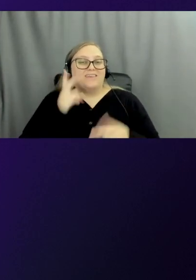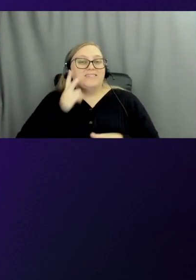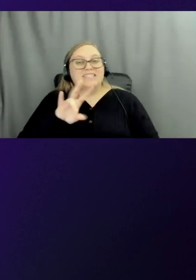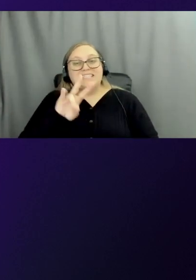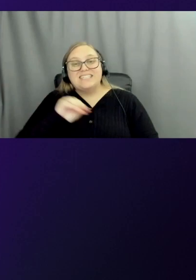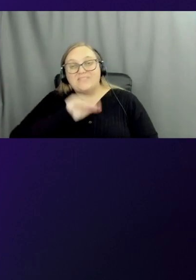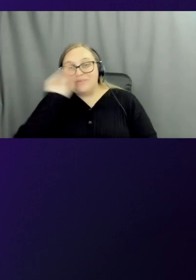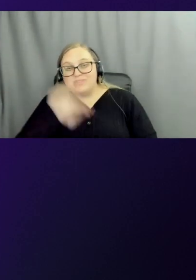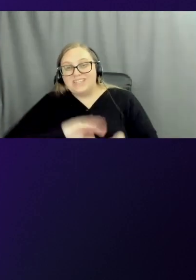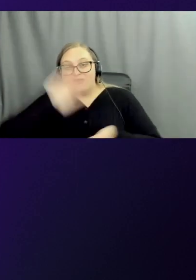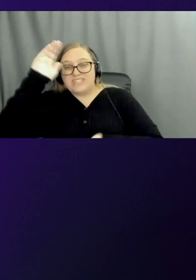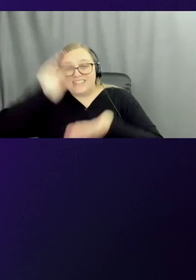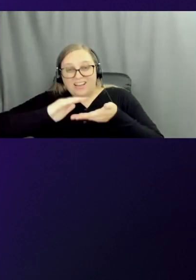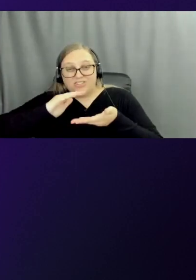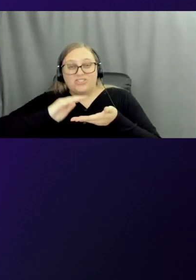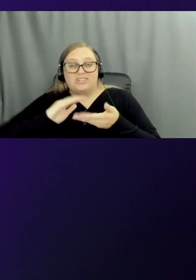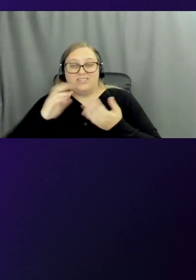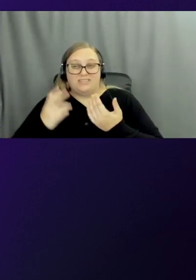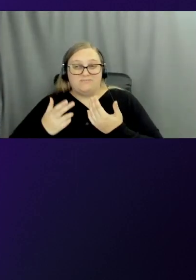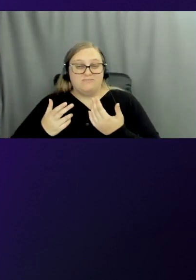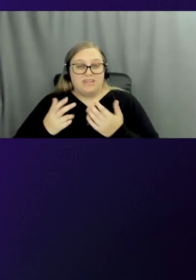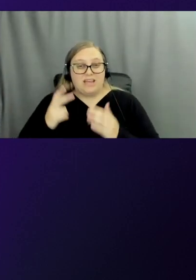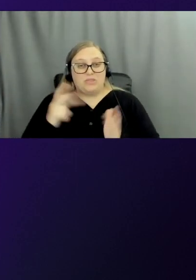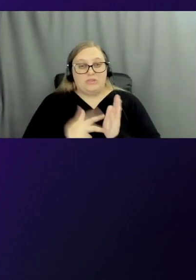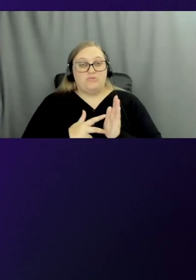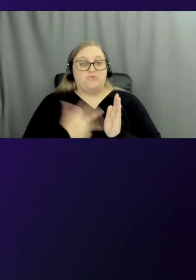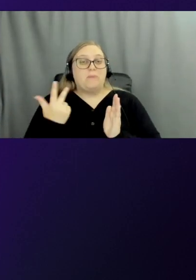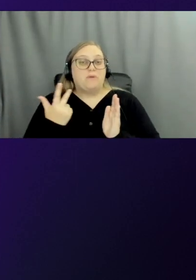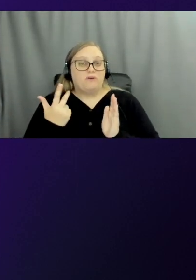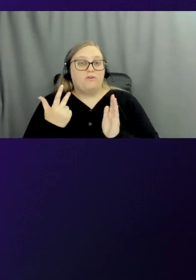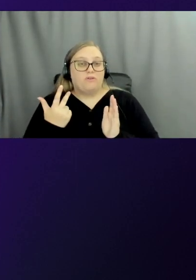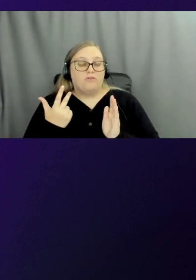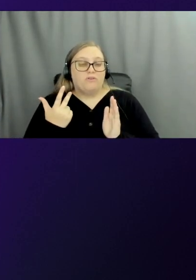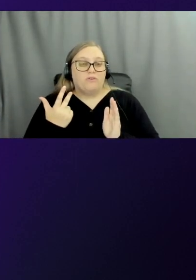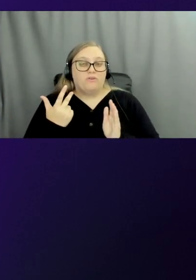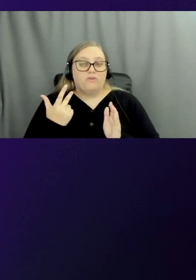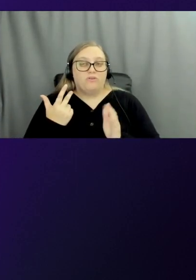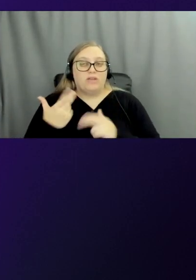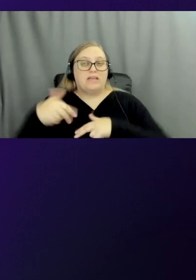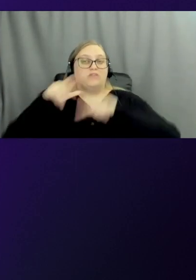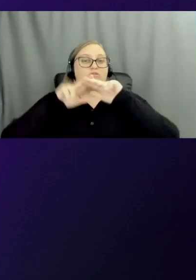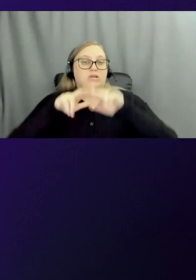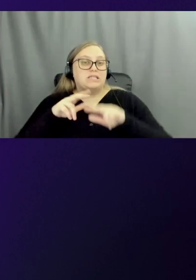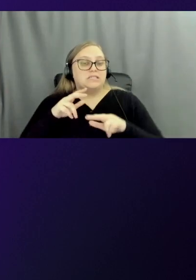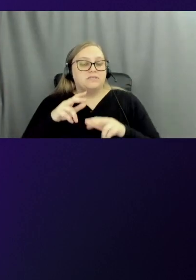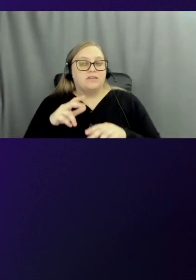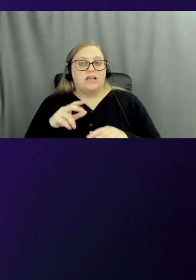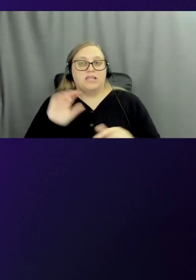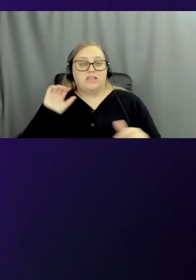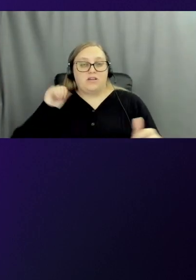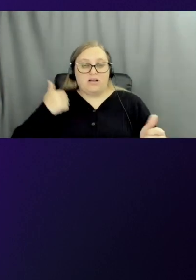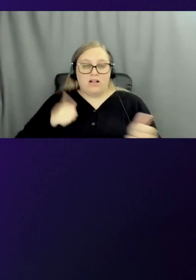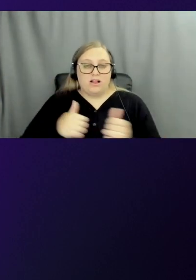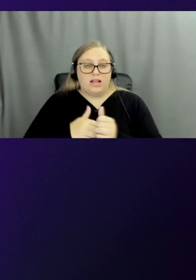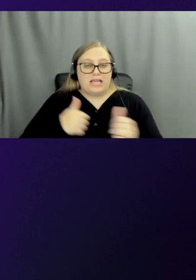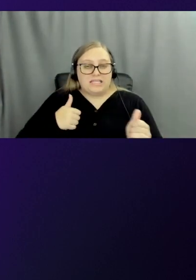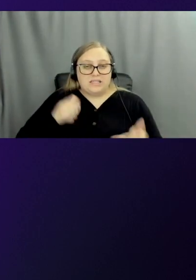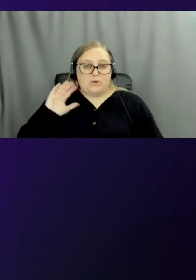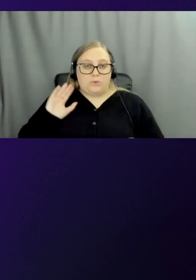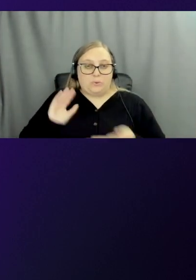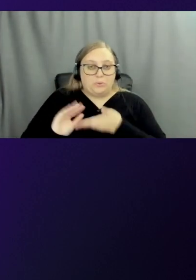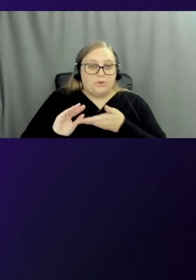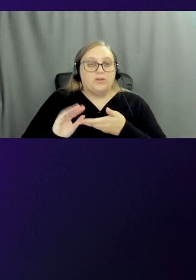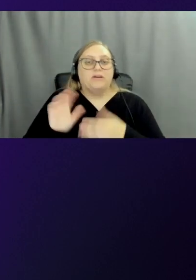reduction, increase in the throughput, read throughput, as well as reduction in the latency. The other key examples, as you see here as well,